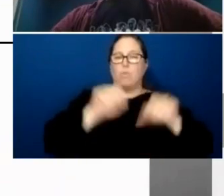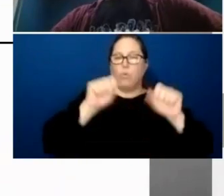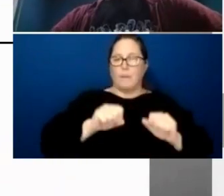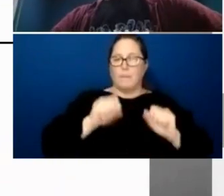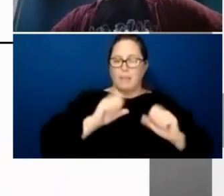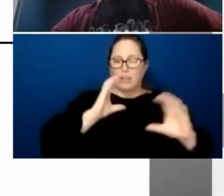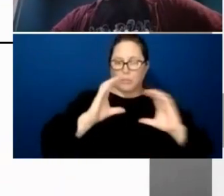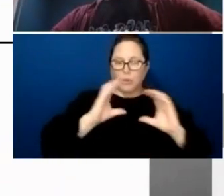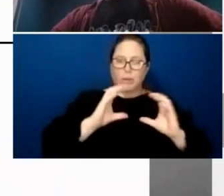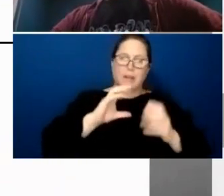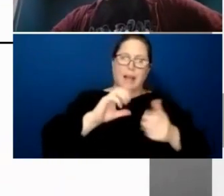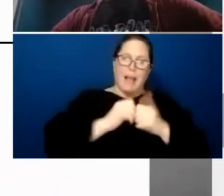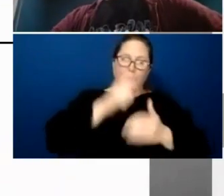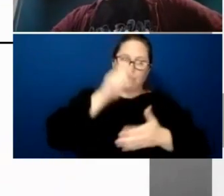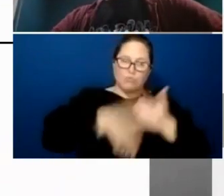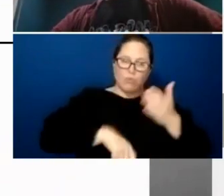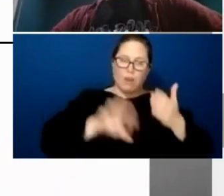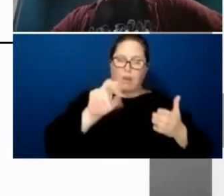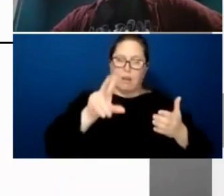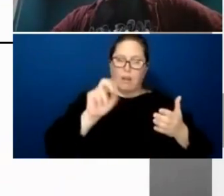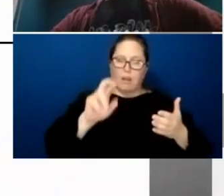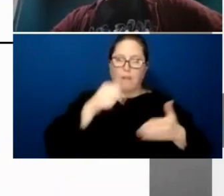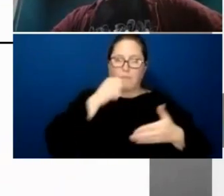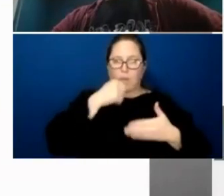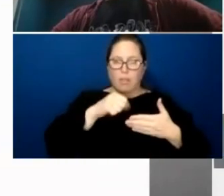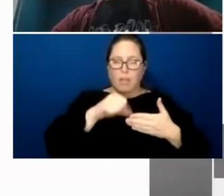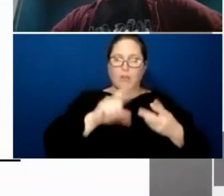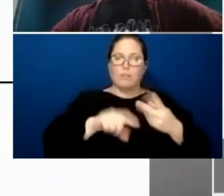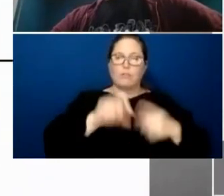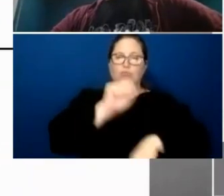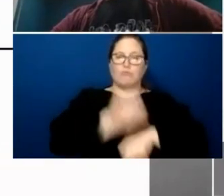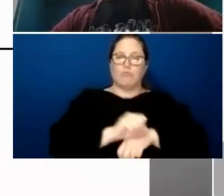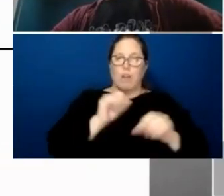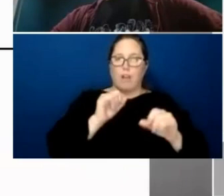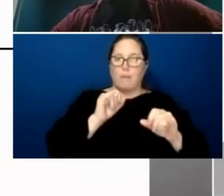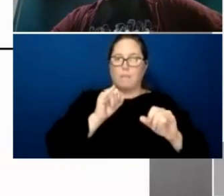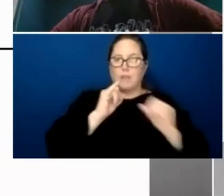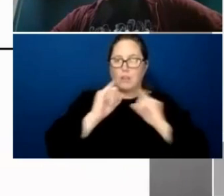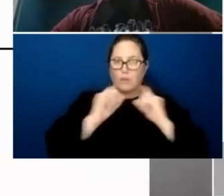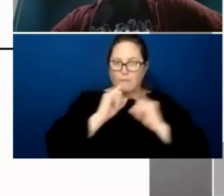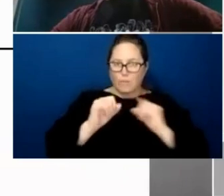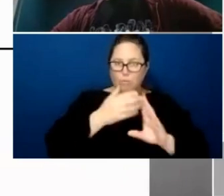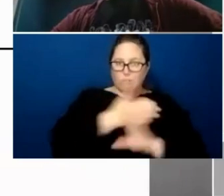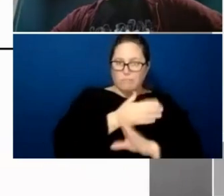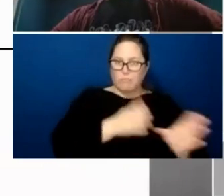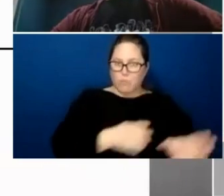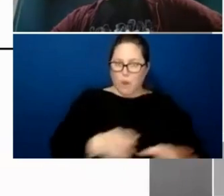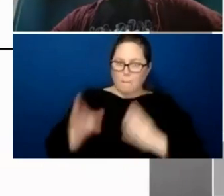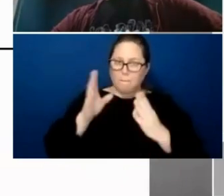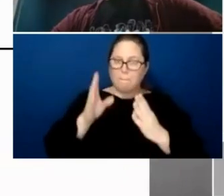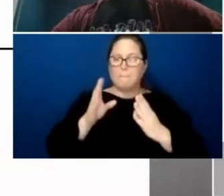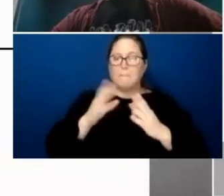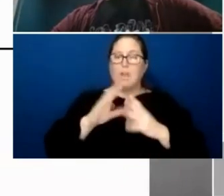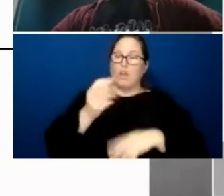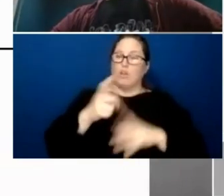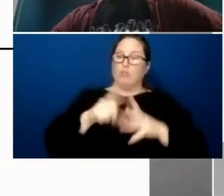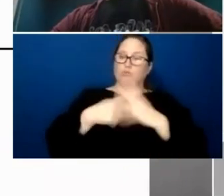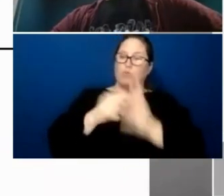cover letters, and LinkedIn, job interview prep. We do entrepreneurship communication,